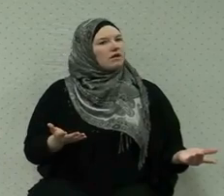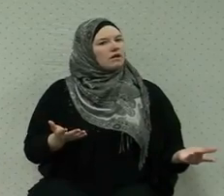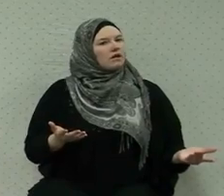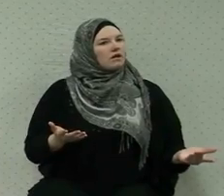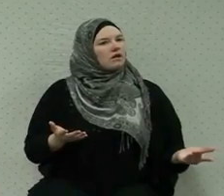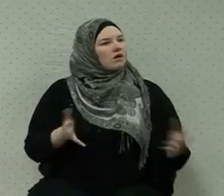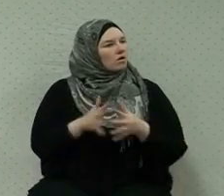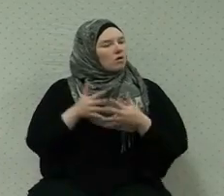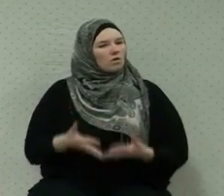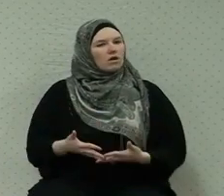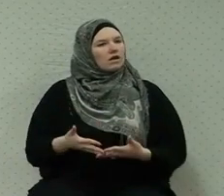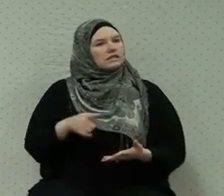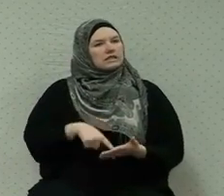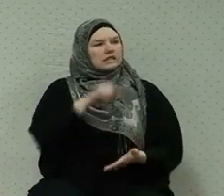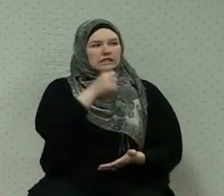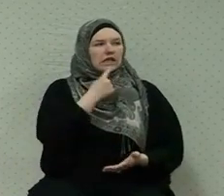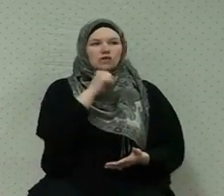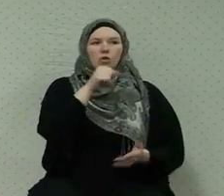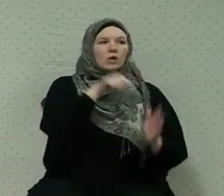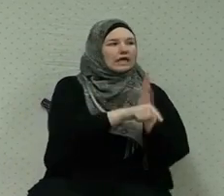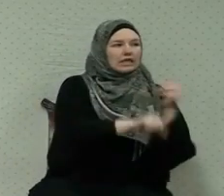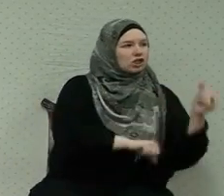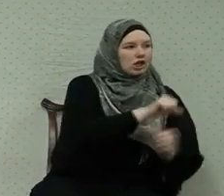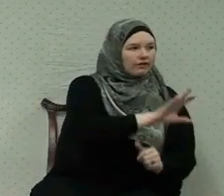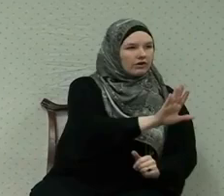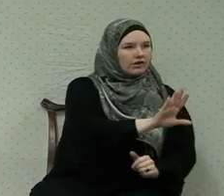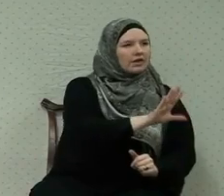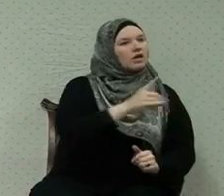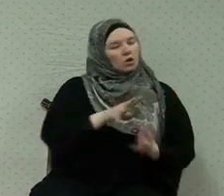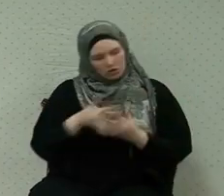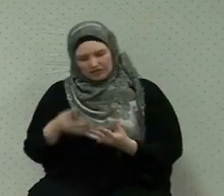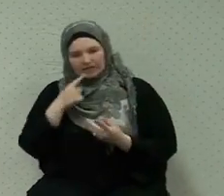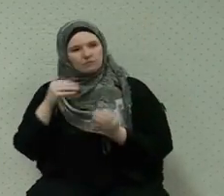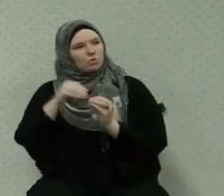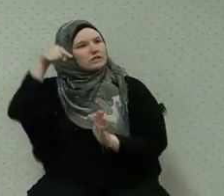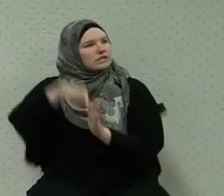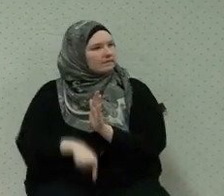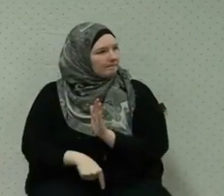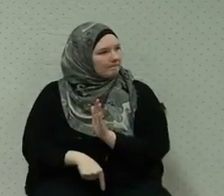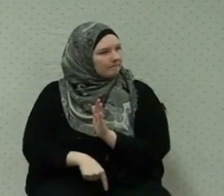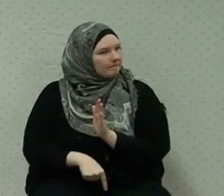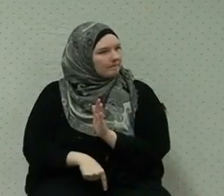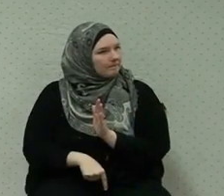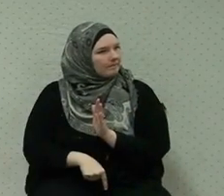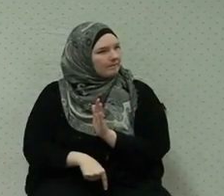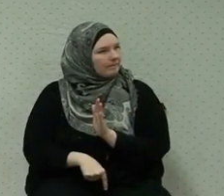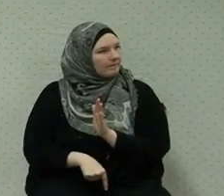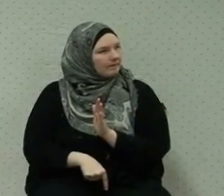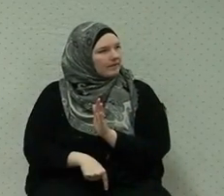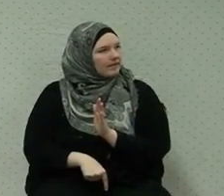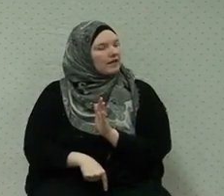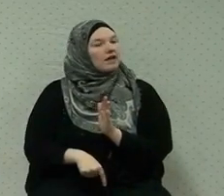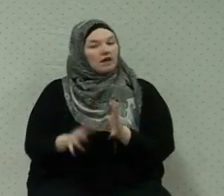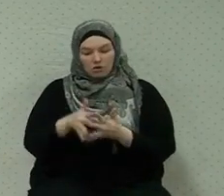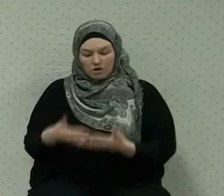other. The Quran says something deeper. The Quran says do not kill